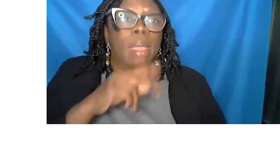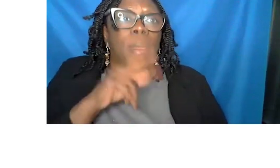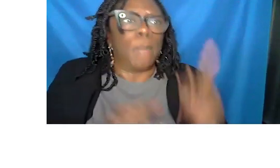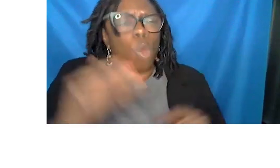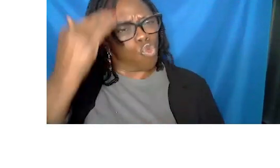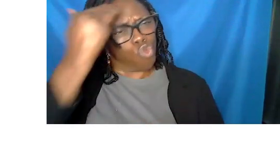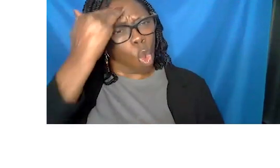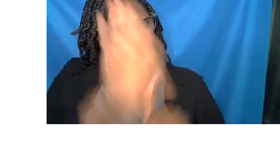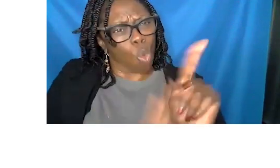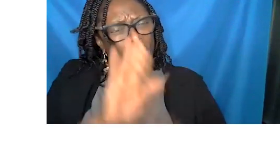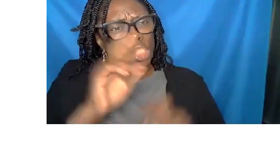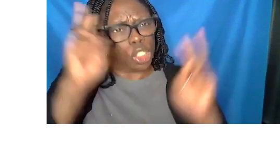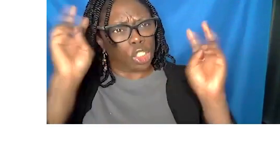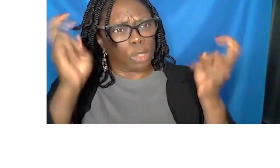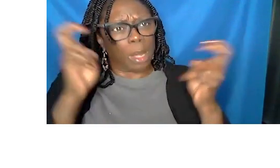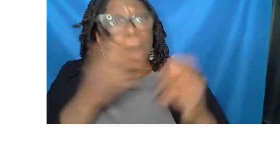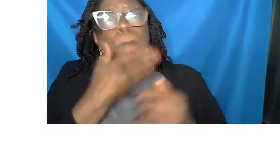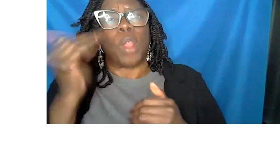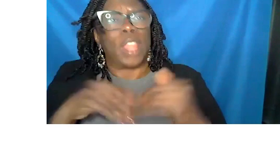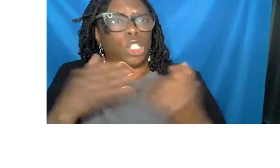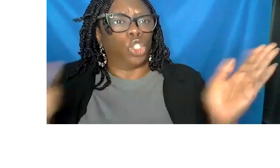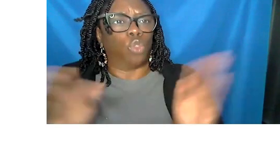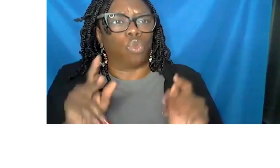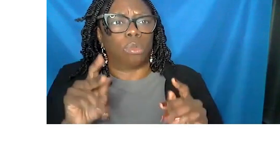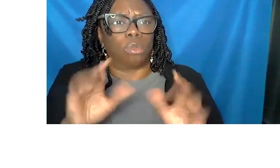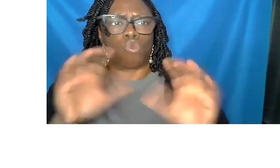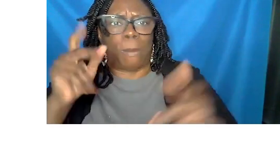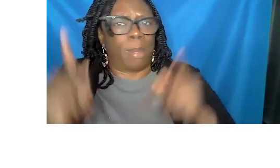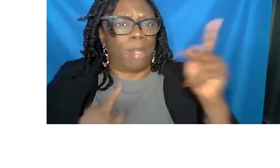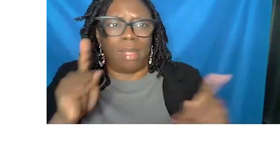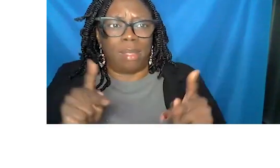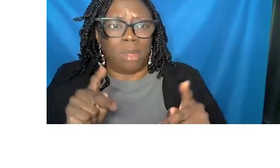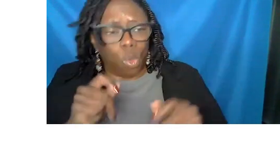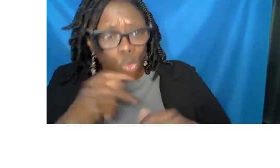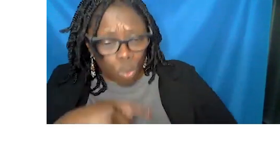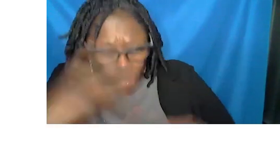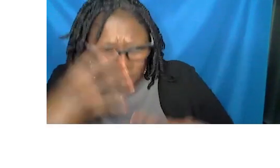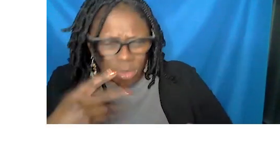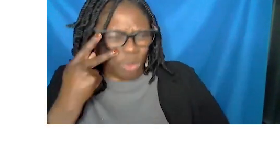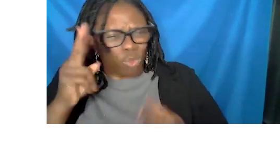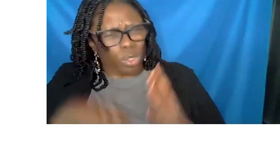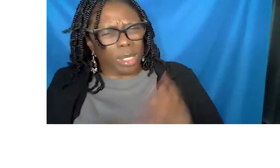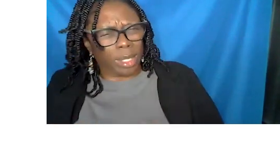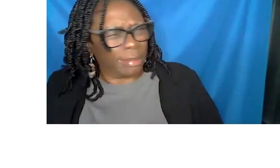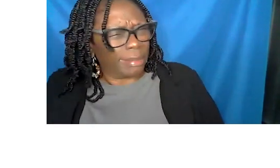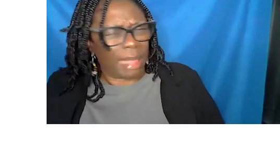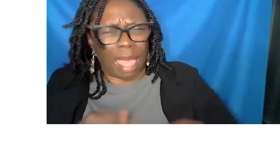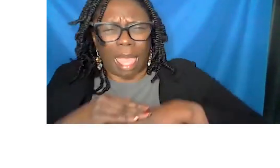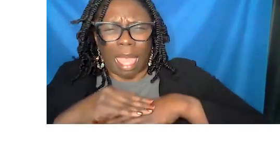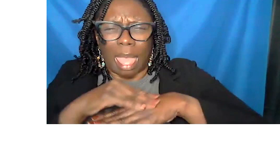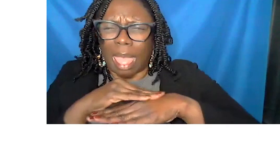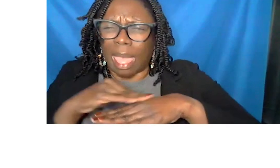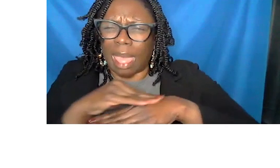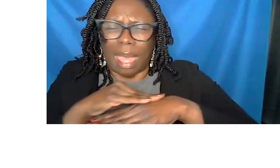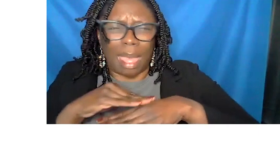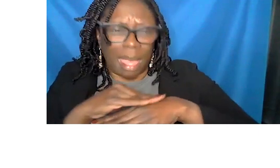the general population. And so when we really look in to see what it's spitting out, a lot of times it is very basic level information. Now, that